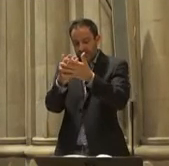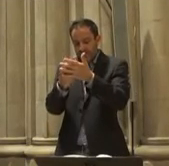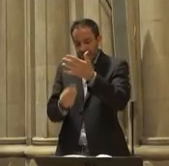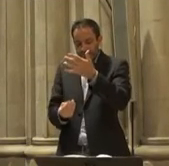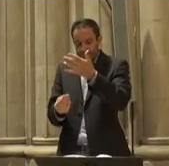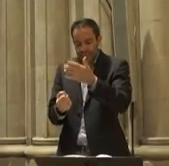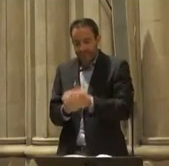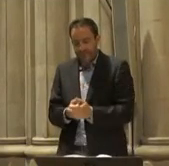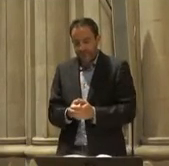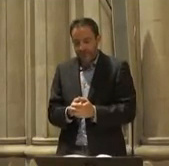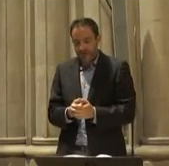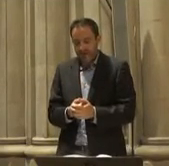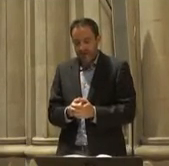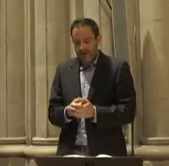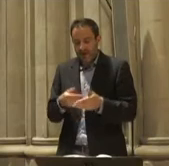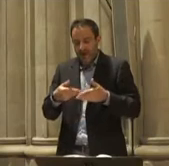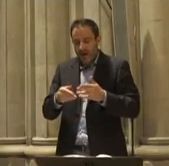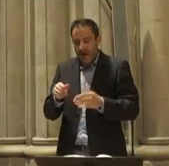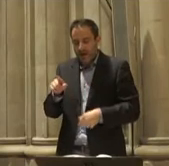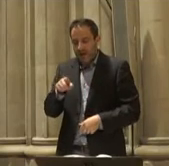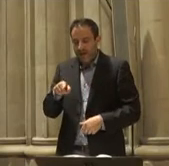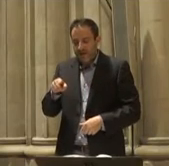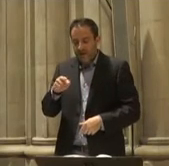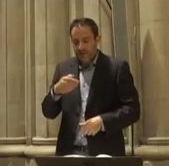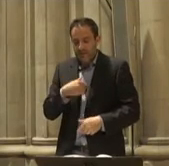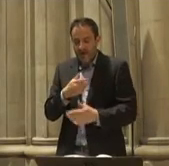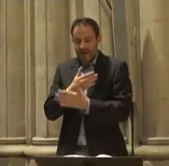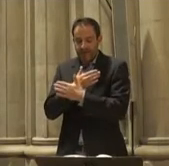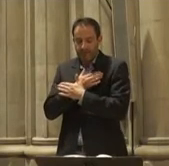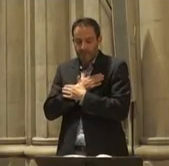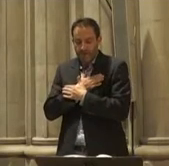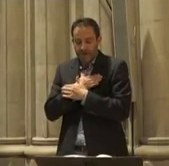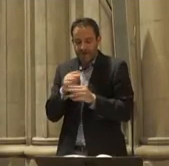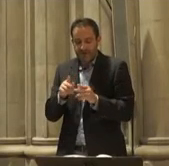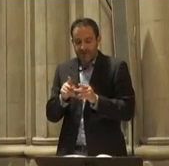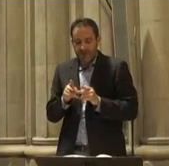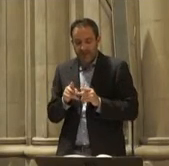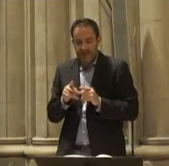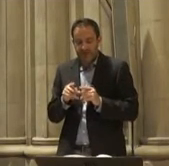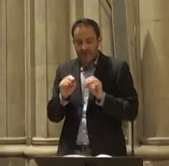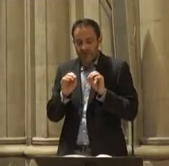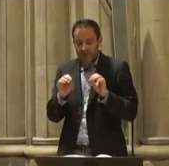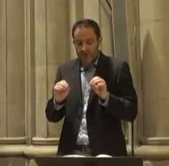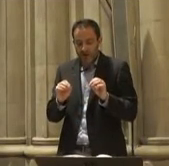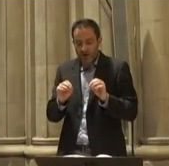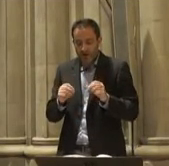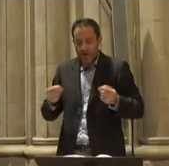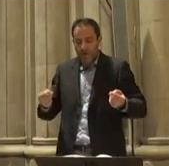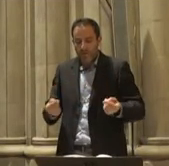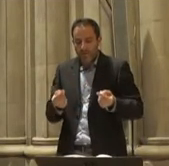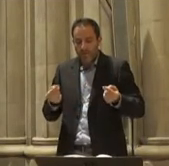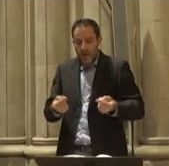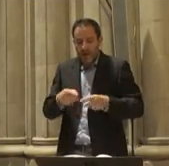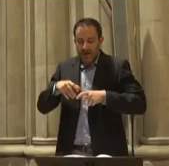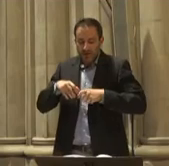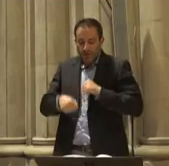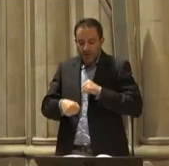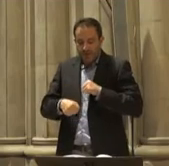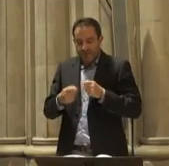departed. May they have rest in that place where there is no pain or grief, but life